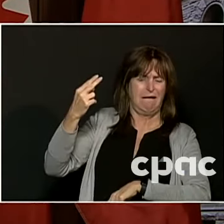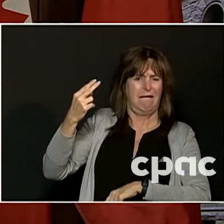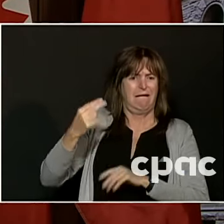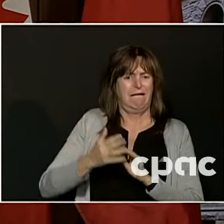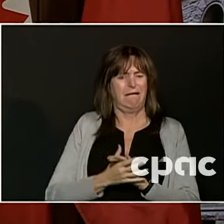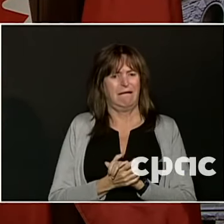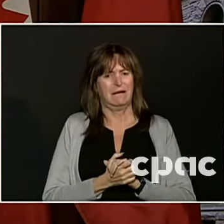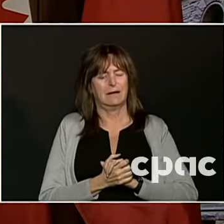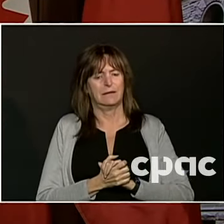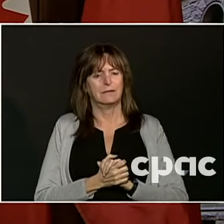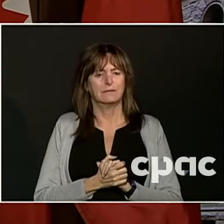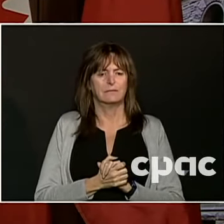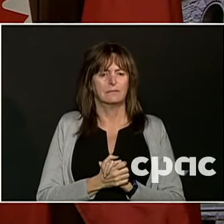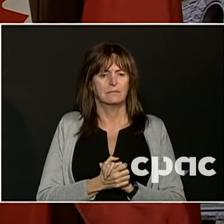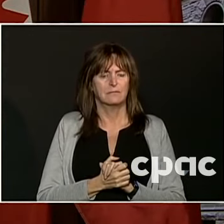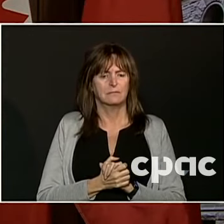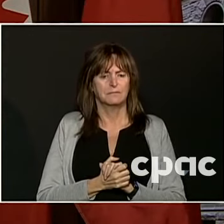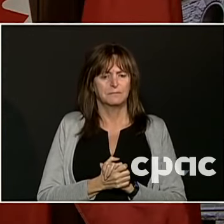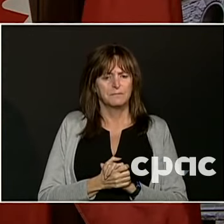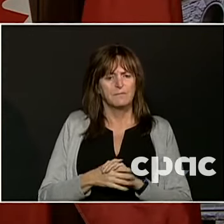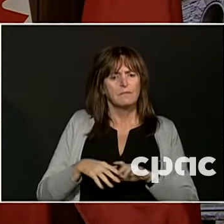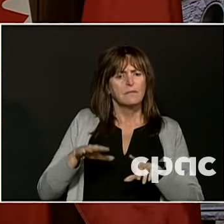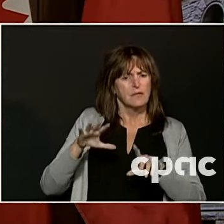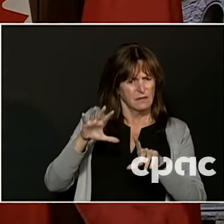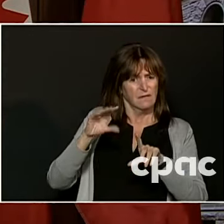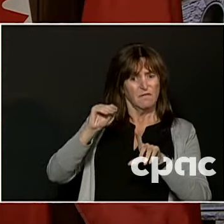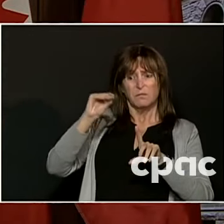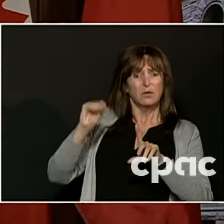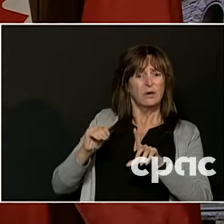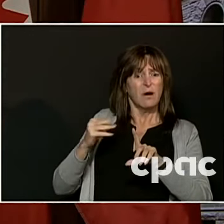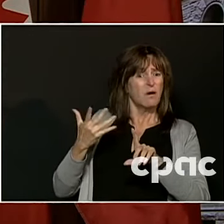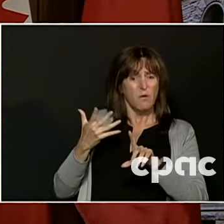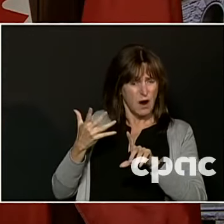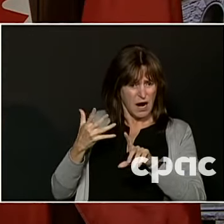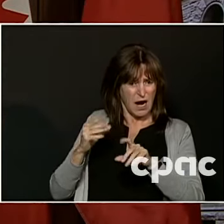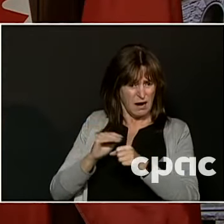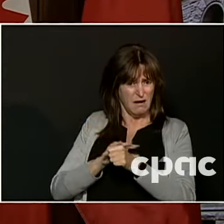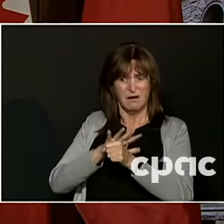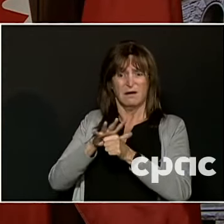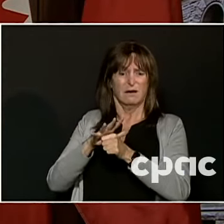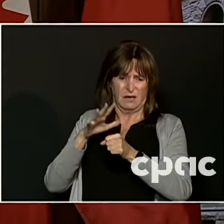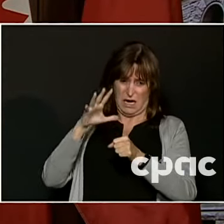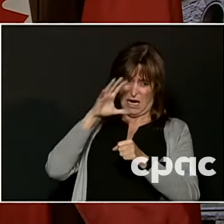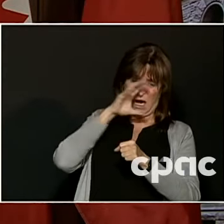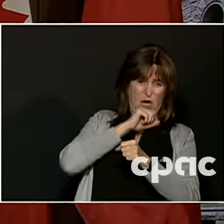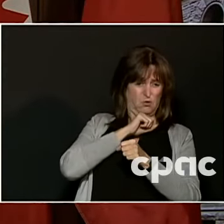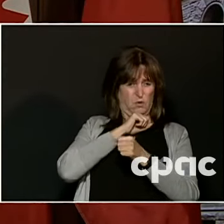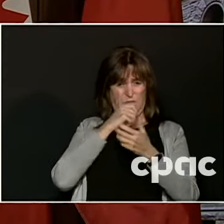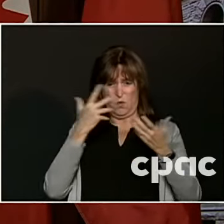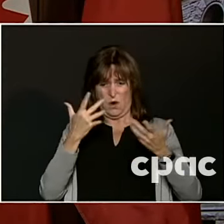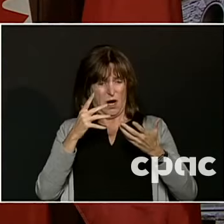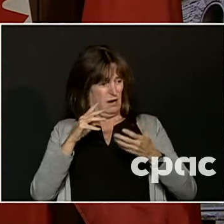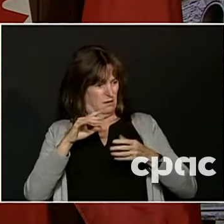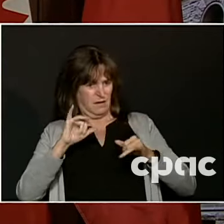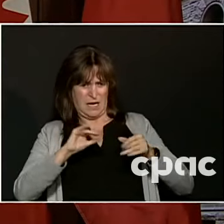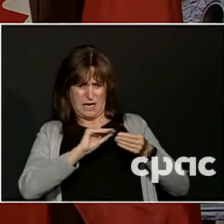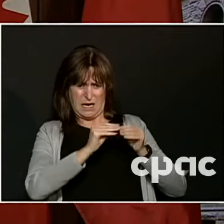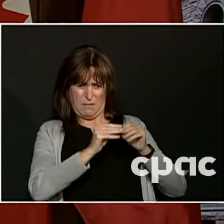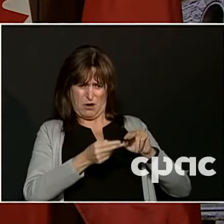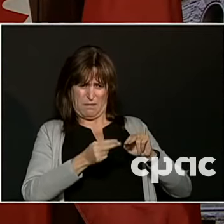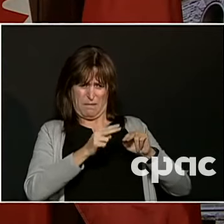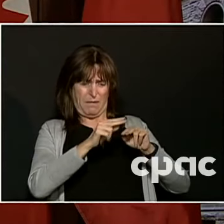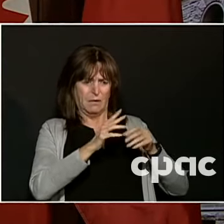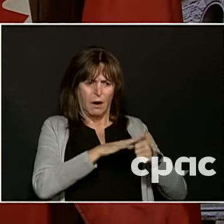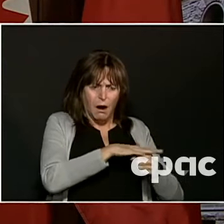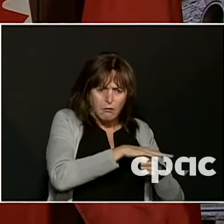is probably a reasonable estimate of where we are right now, our case numbers will likely exceed those in several jurisdictions in Europe that are,